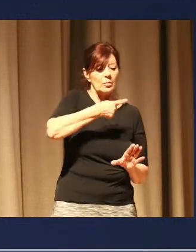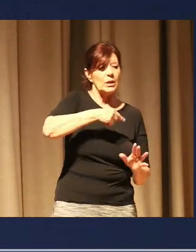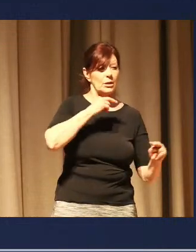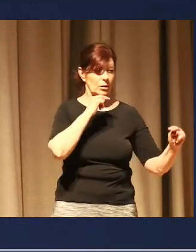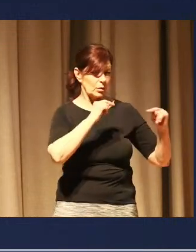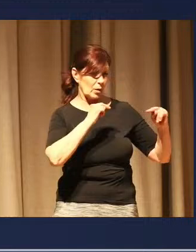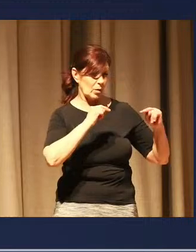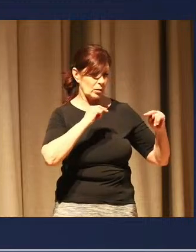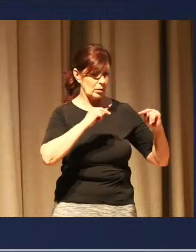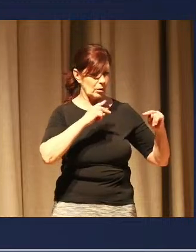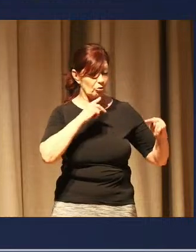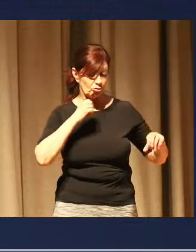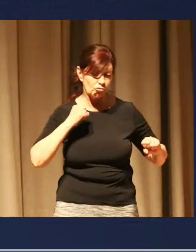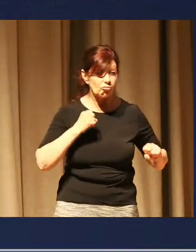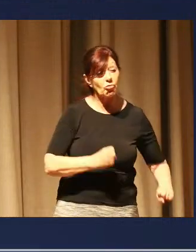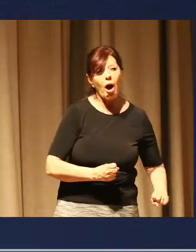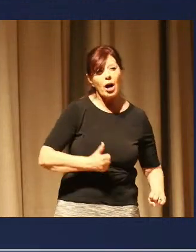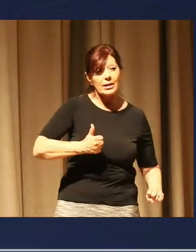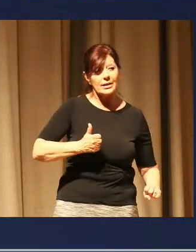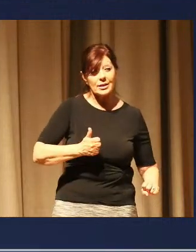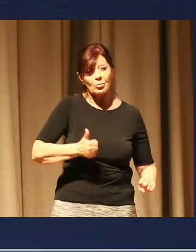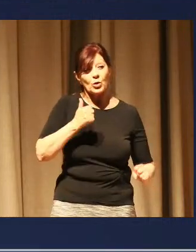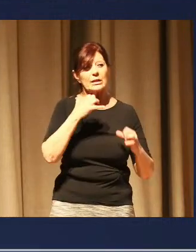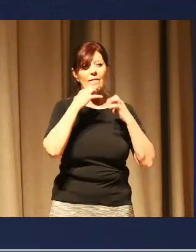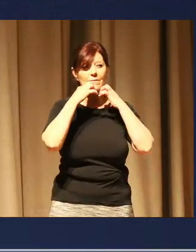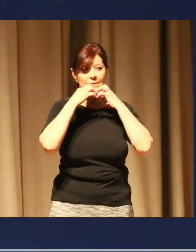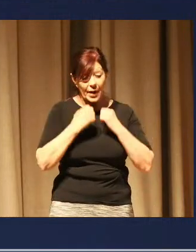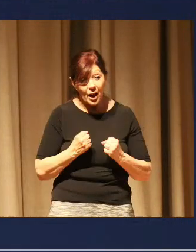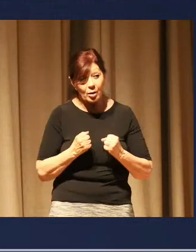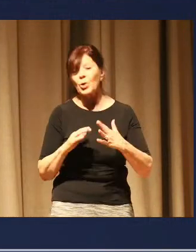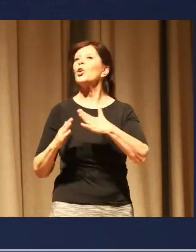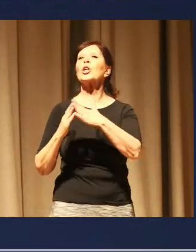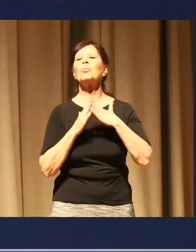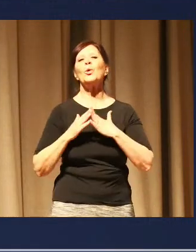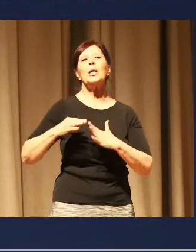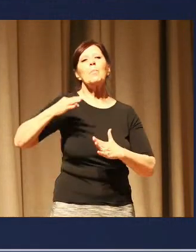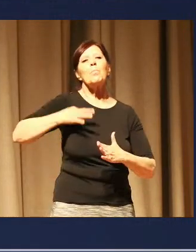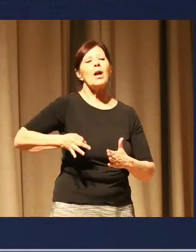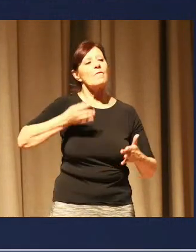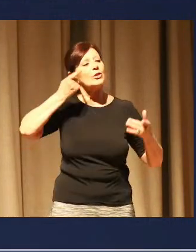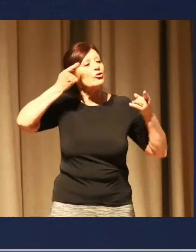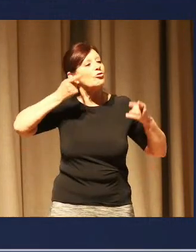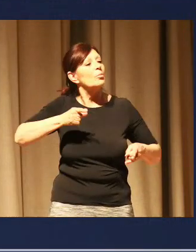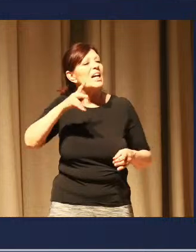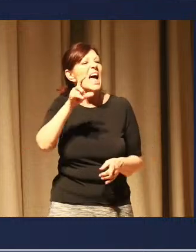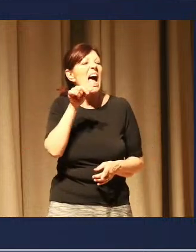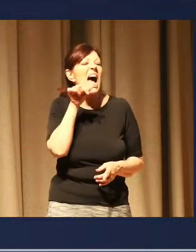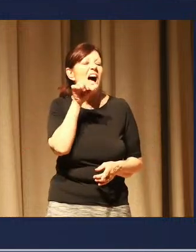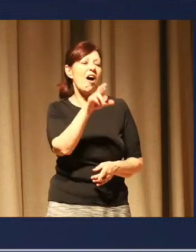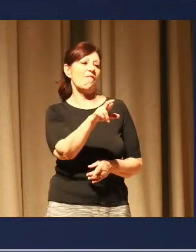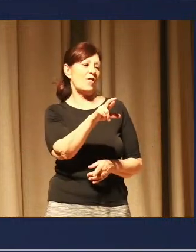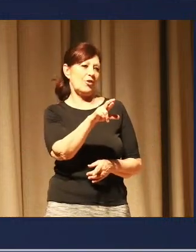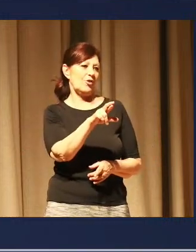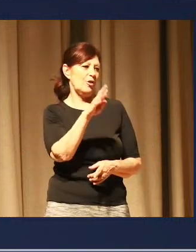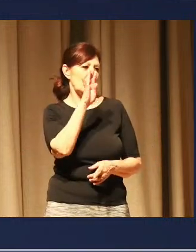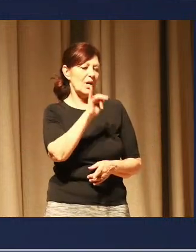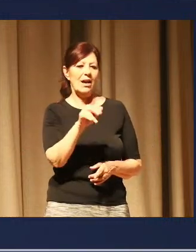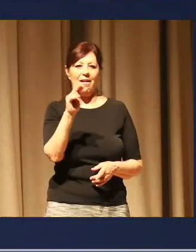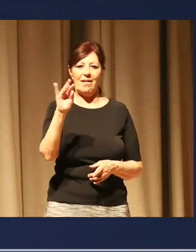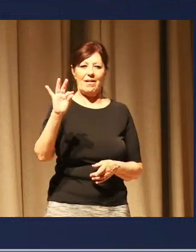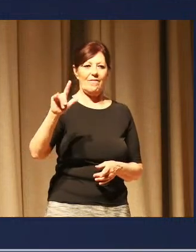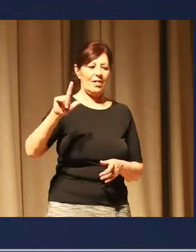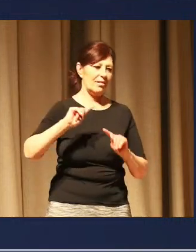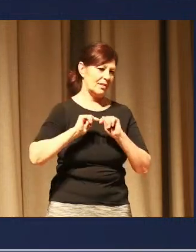negotiating the strongest and most valuable community benefits agreement ever entered into by an